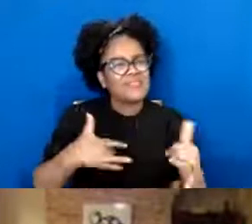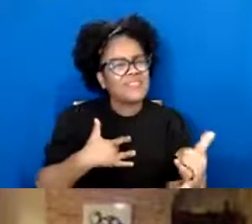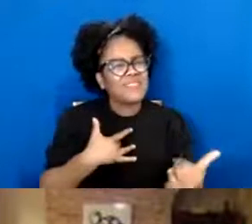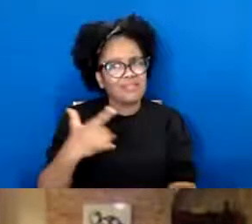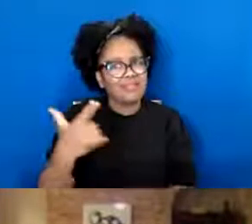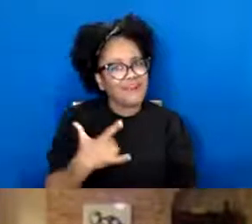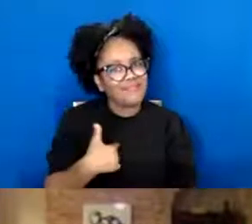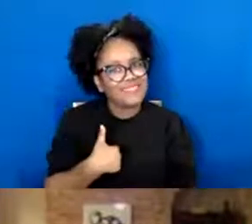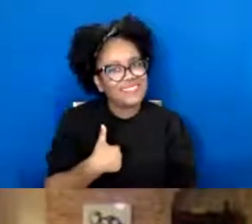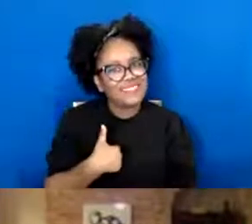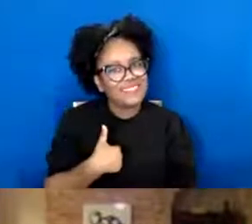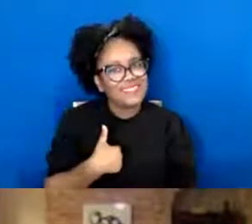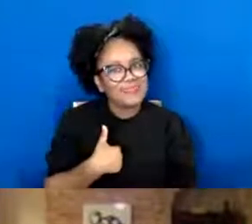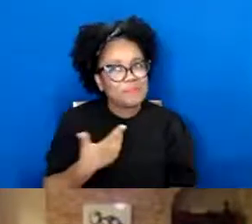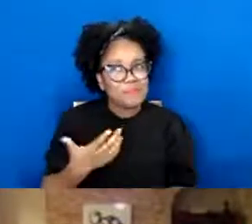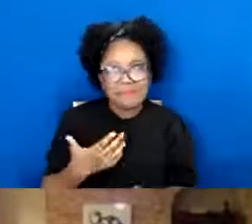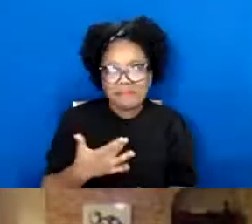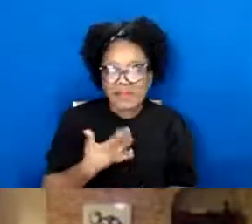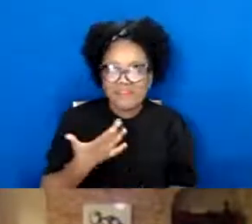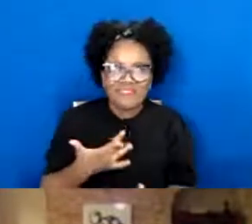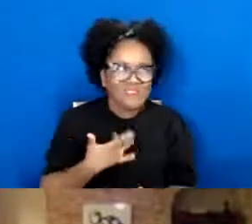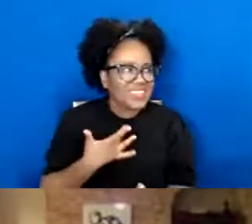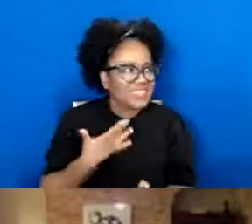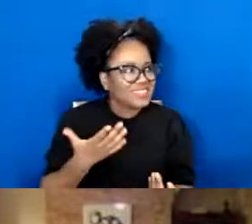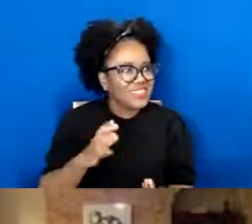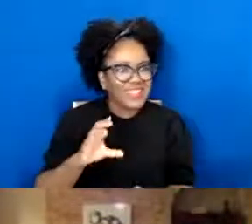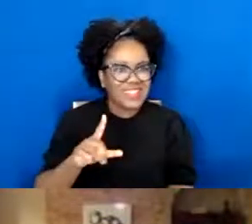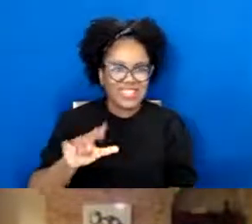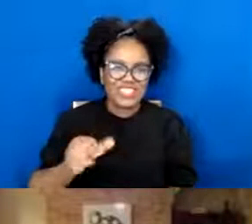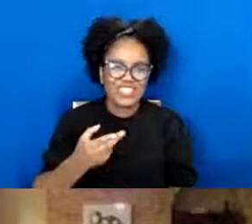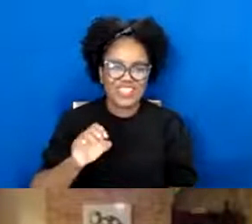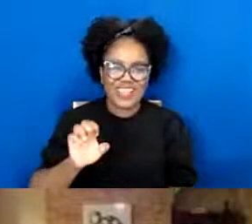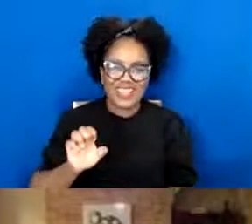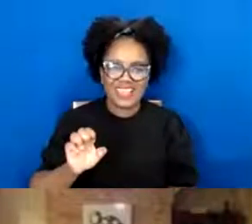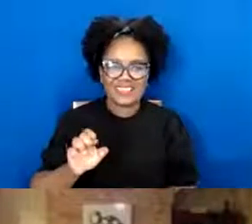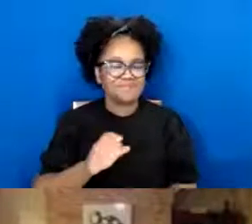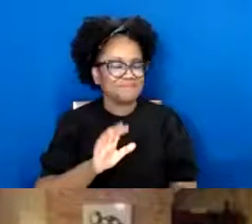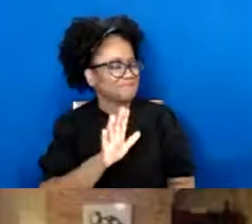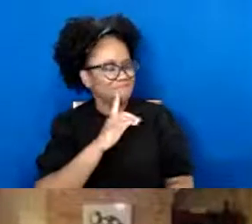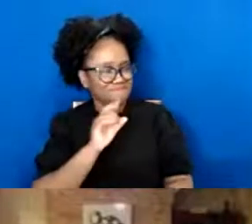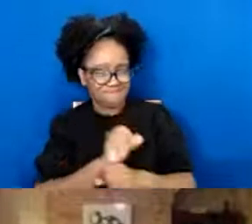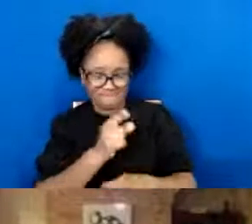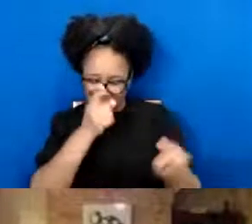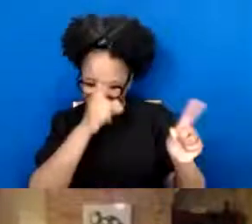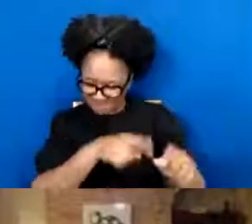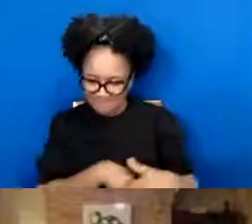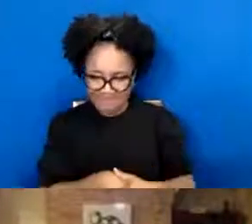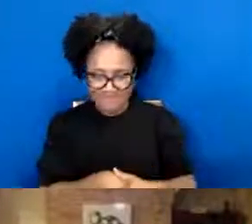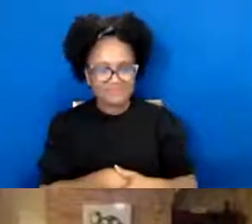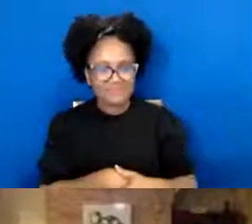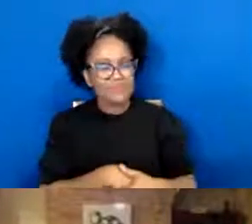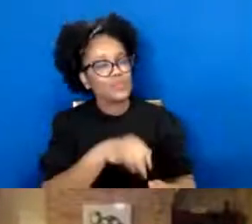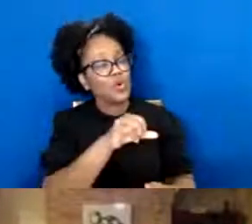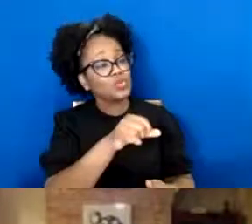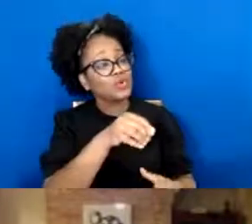but I imagine love. And the other part of that, and then I want to make sure we get to Sharita, is that in that basketball place that some of us